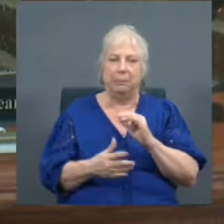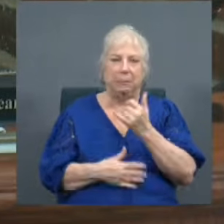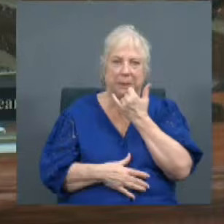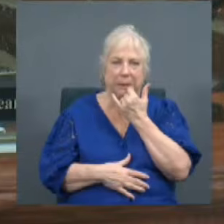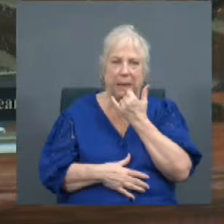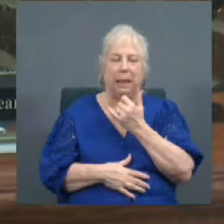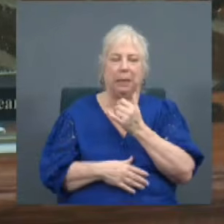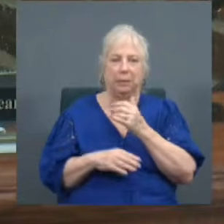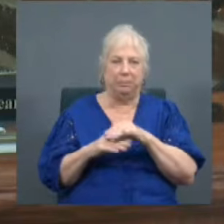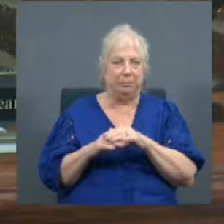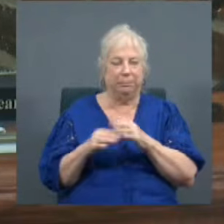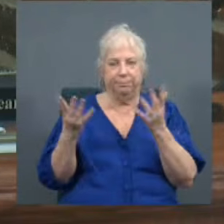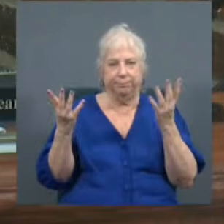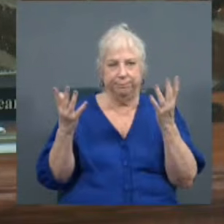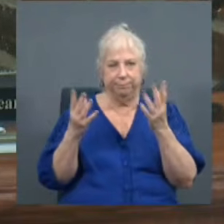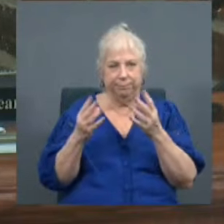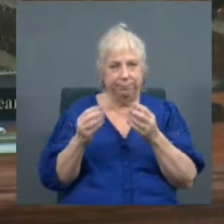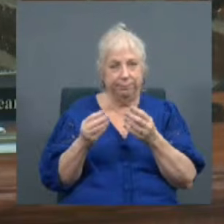long gone.